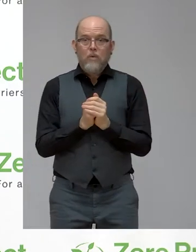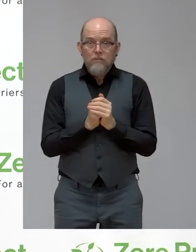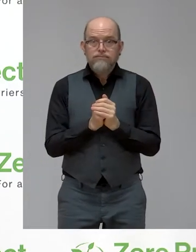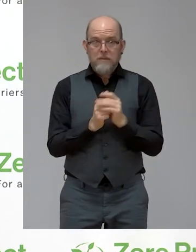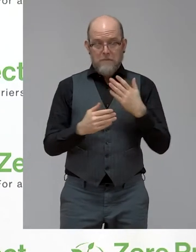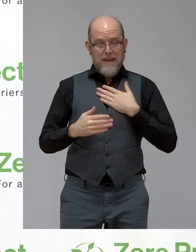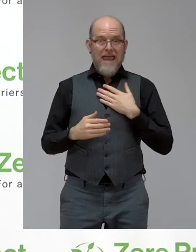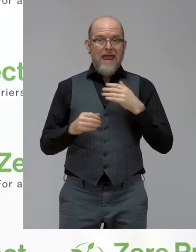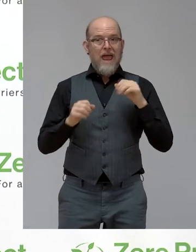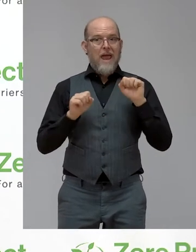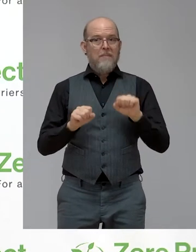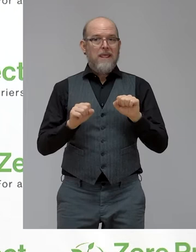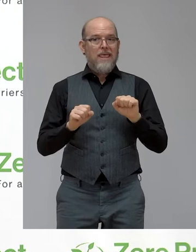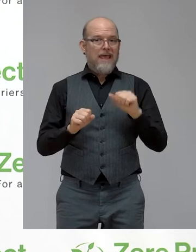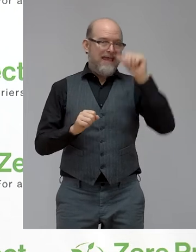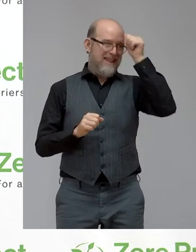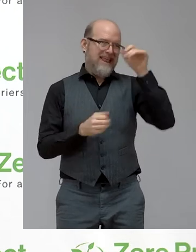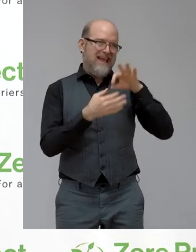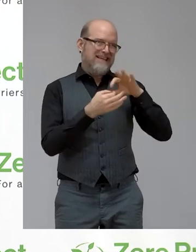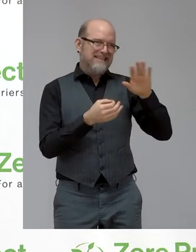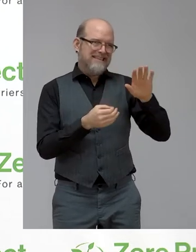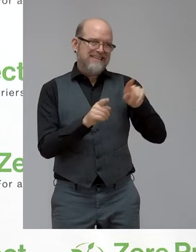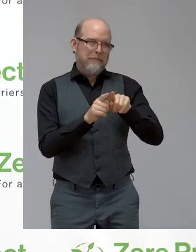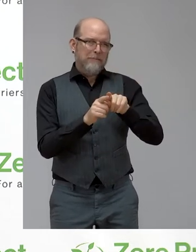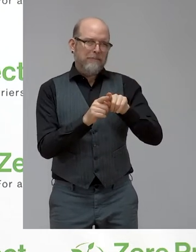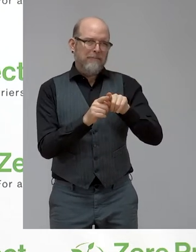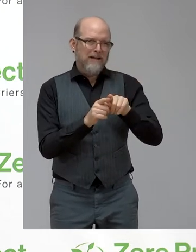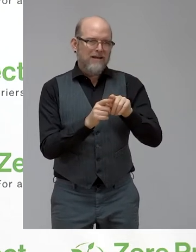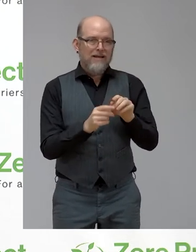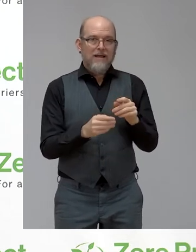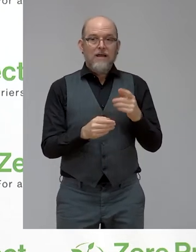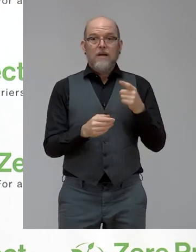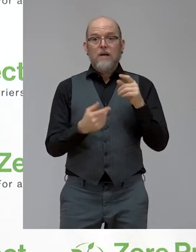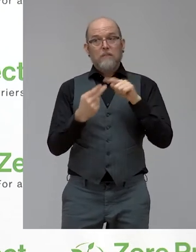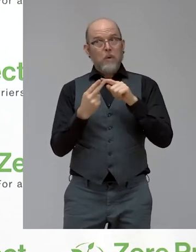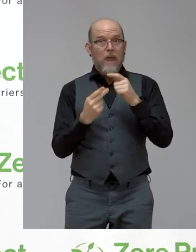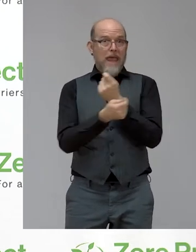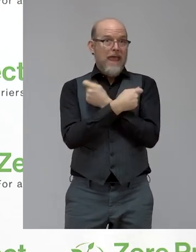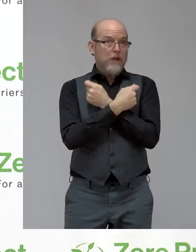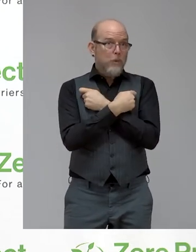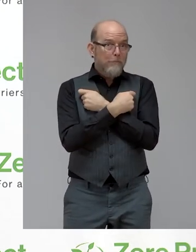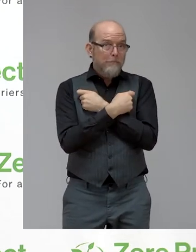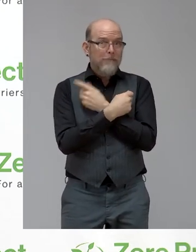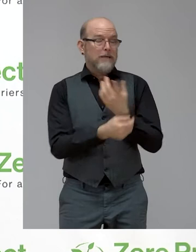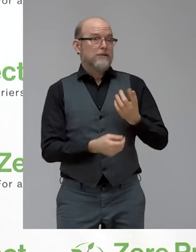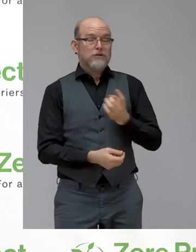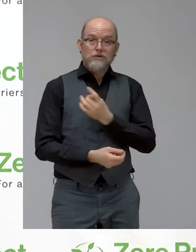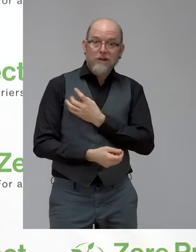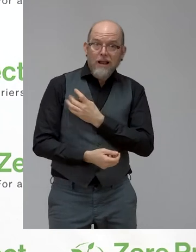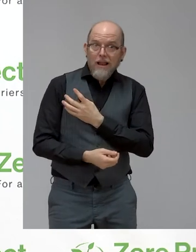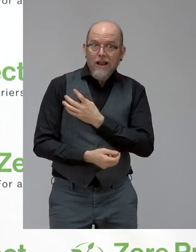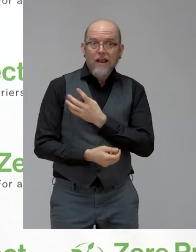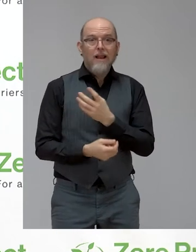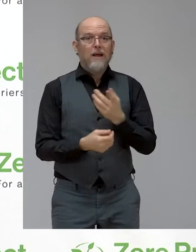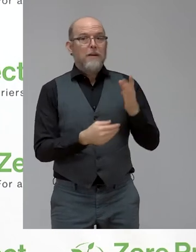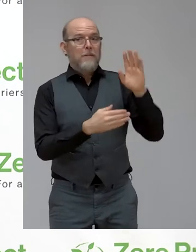India. Helm from Egypt. Seco Chile from Chile. And lastly, we have Egalite from Brazil.